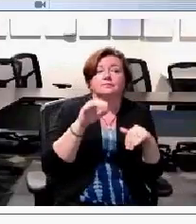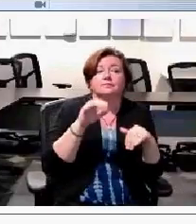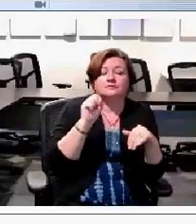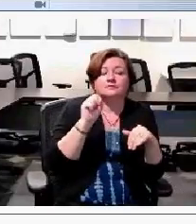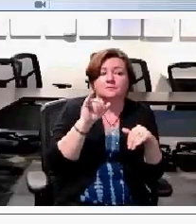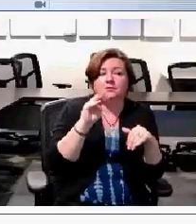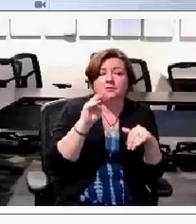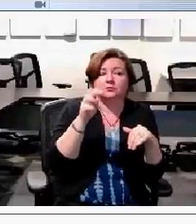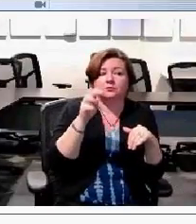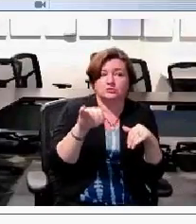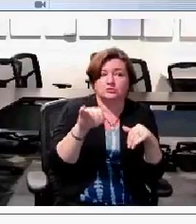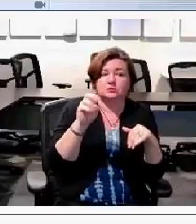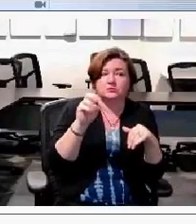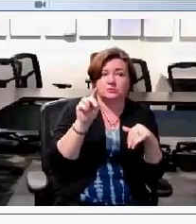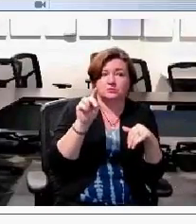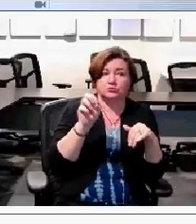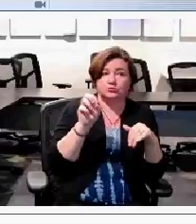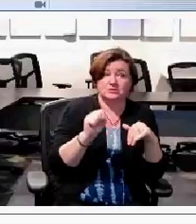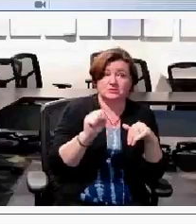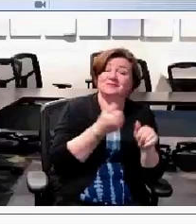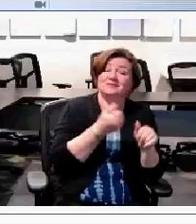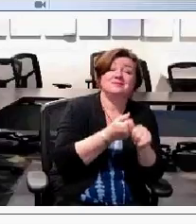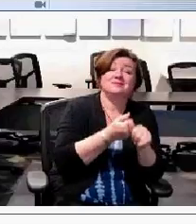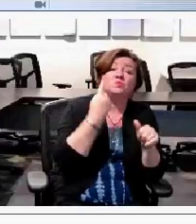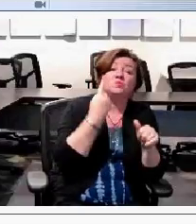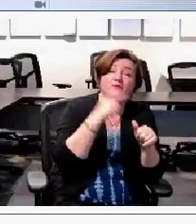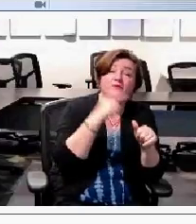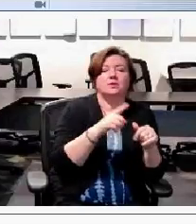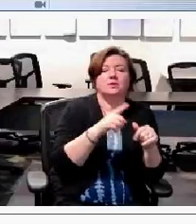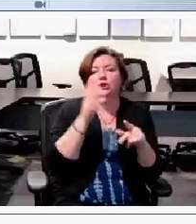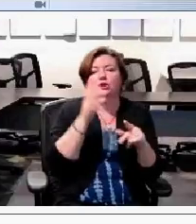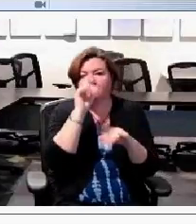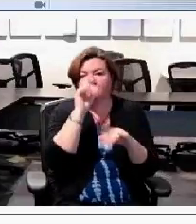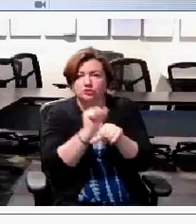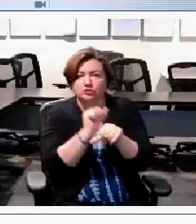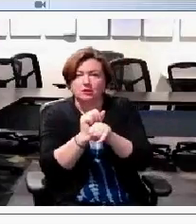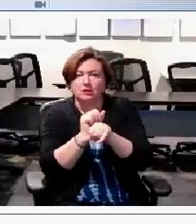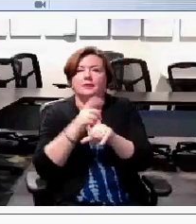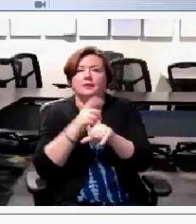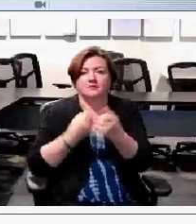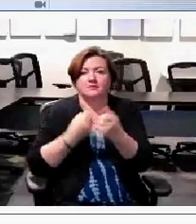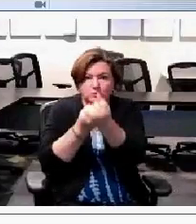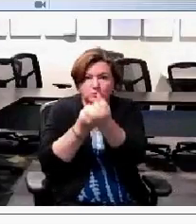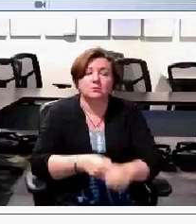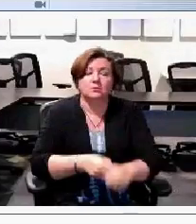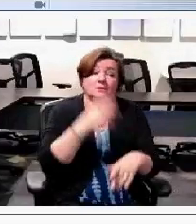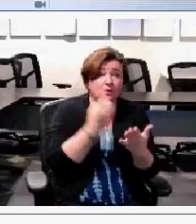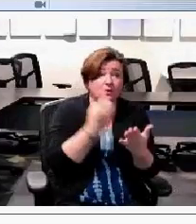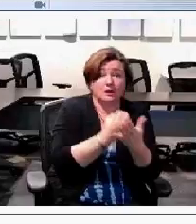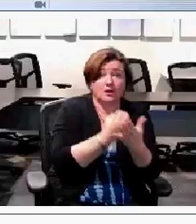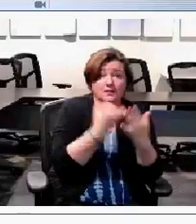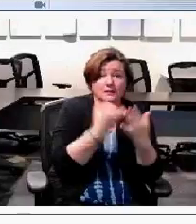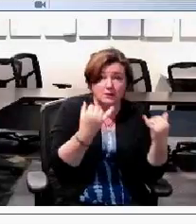Symmetry Solutions. We offer employment support. So any of our families, of course, with the way the economy is going right